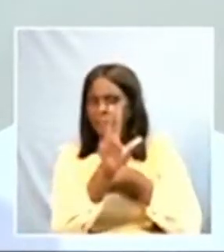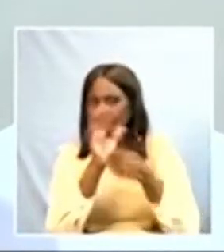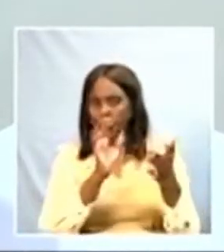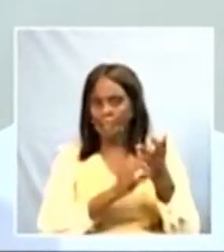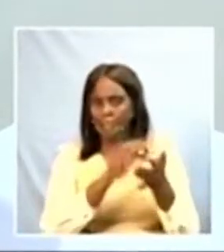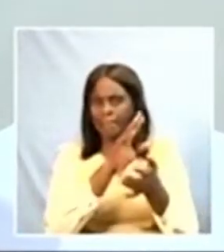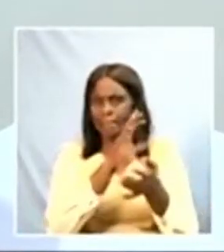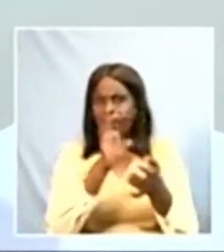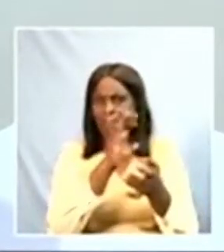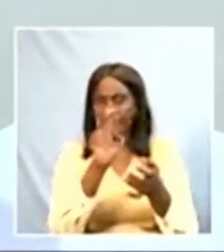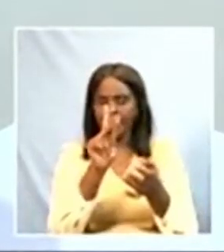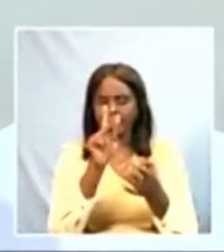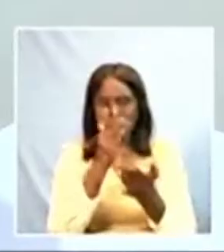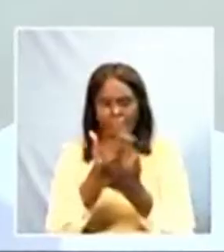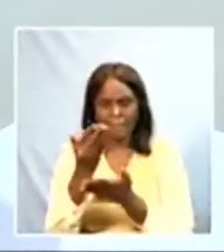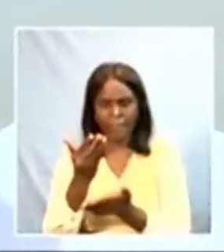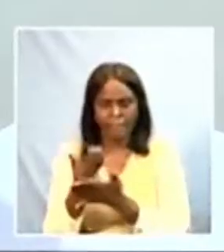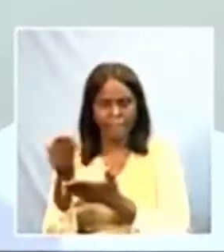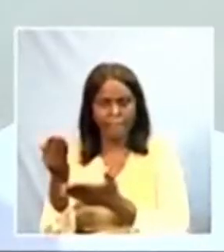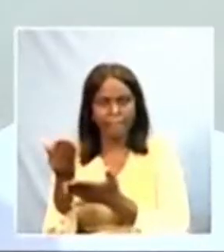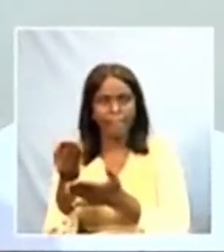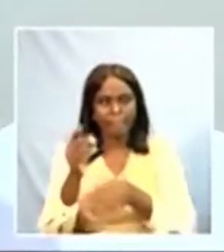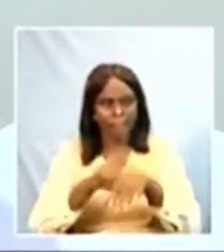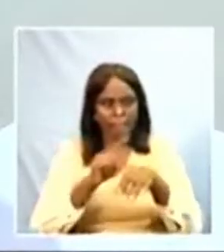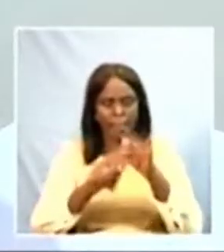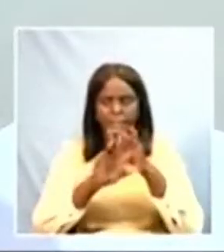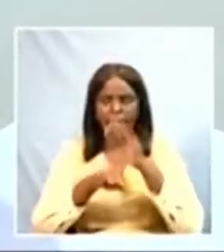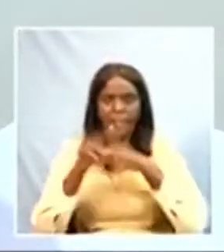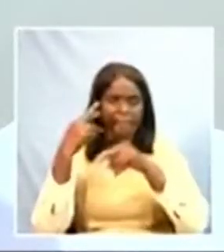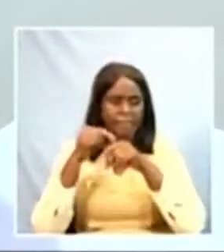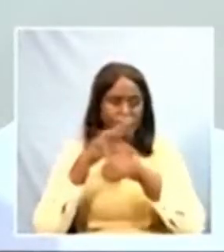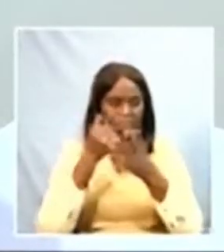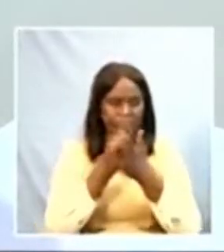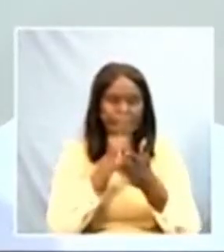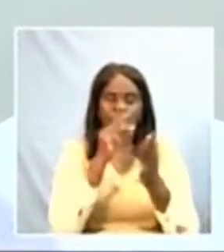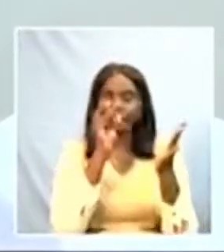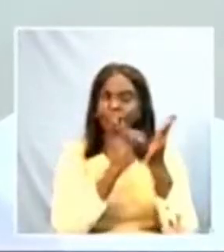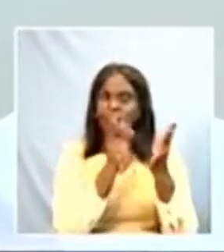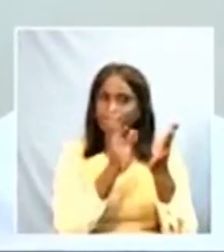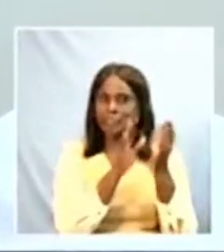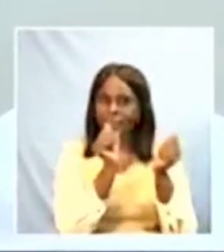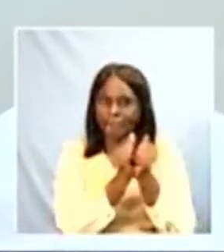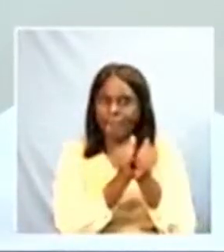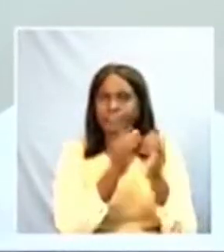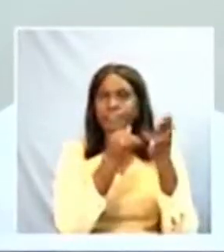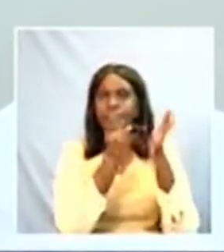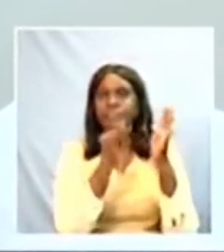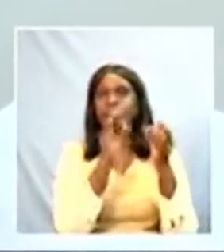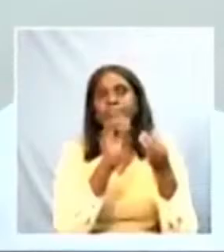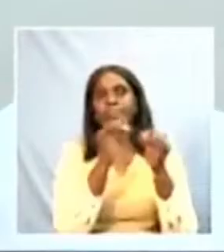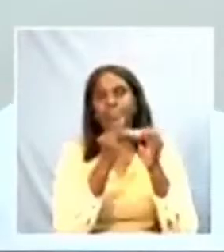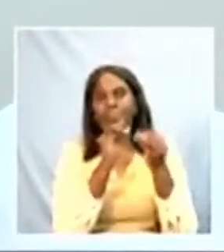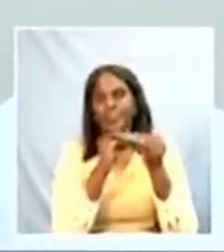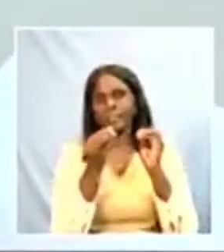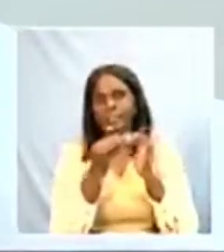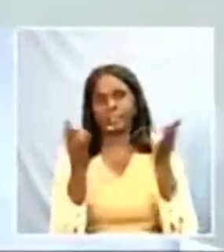kwacha procured during the period under review were not inscribed with the identification